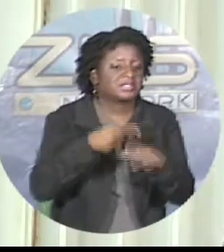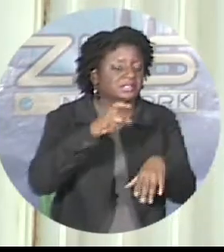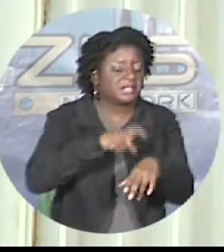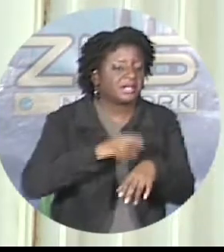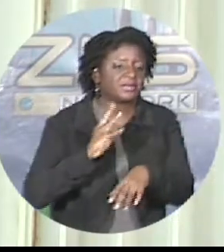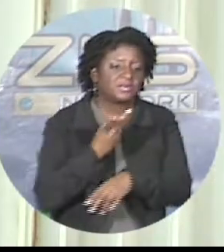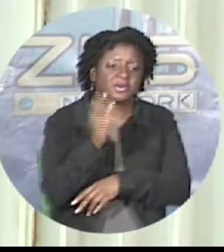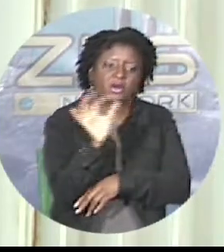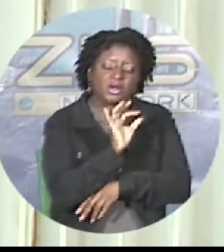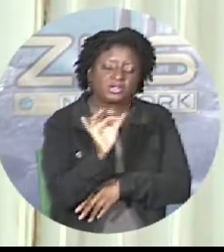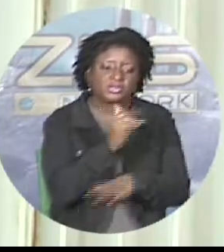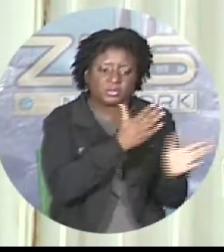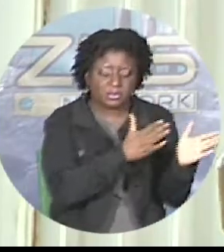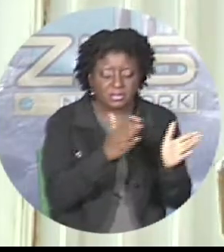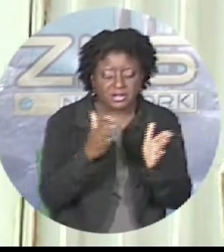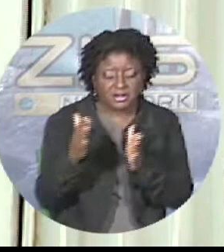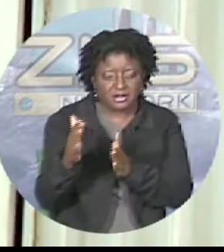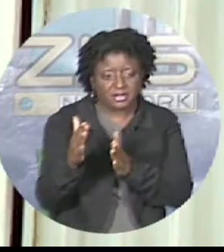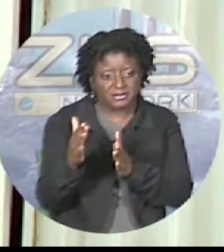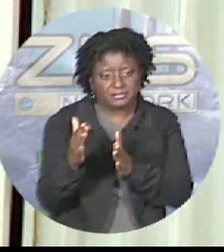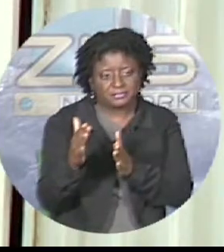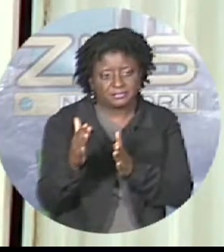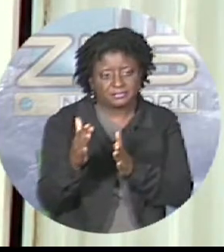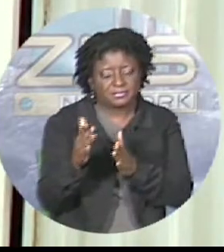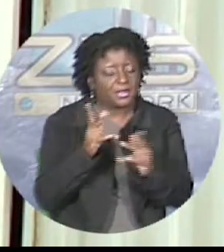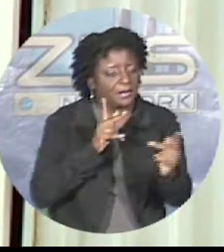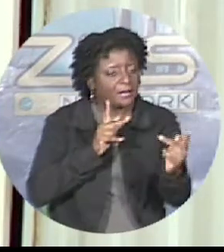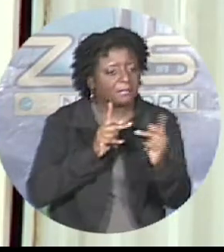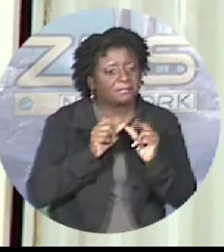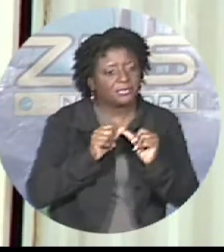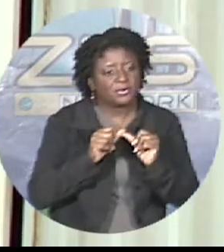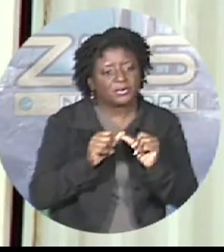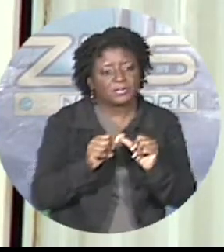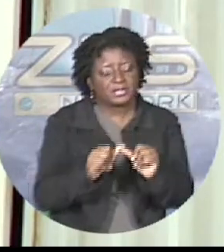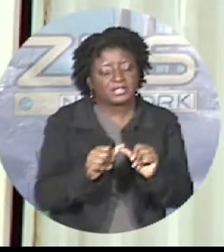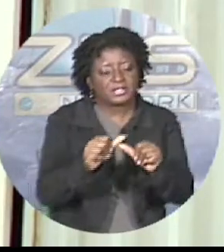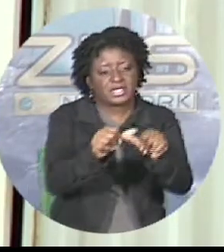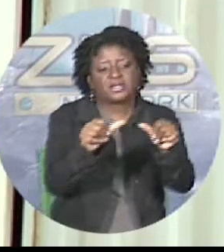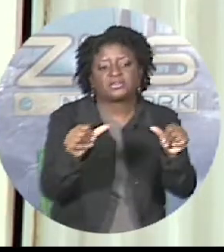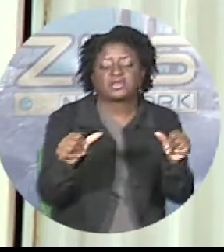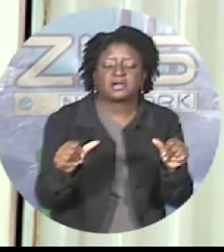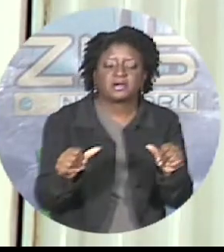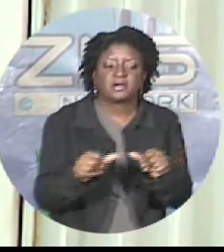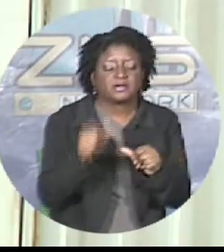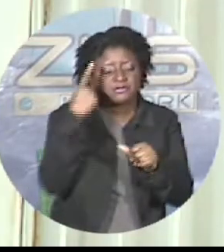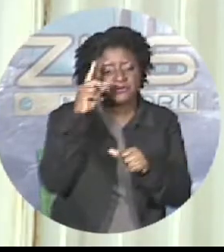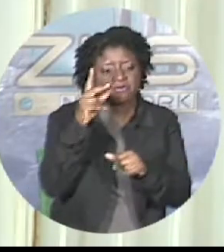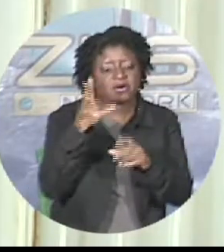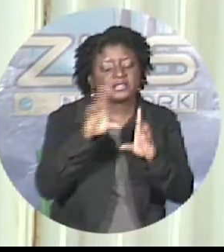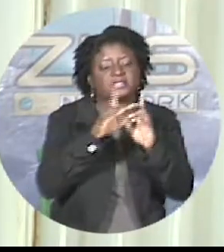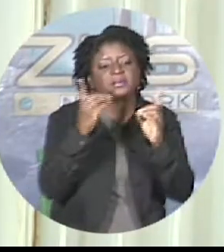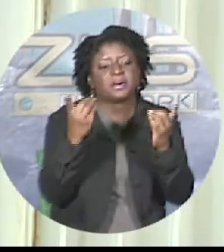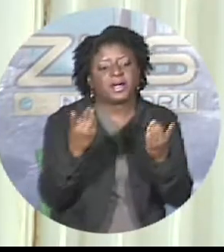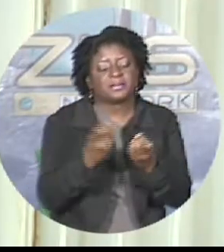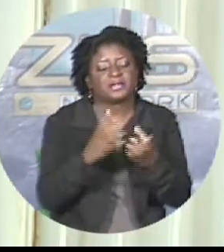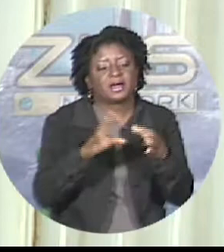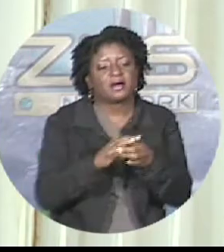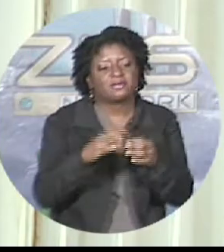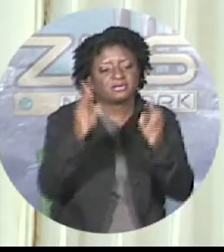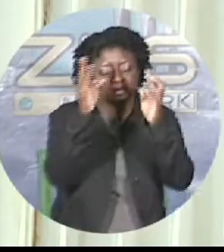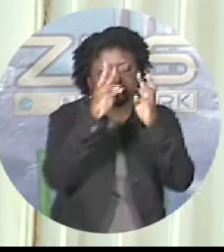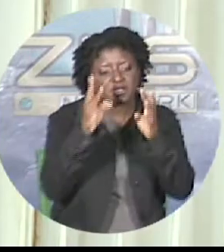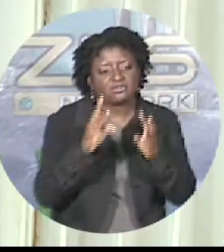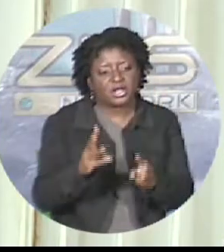we were also preparing a permanent area for the Department of Meteorology in the new